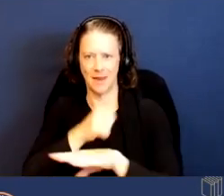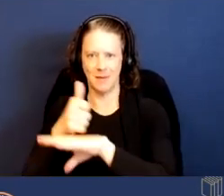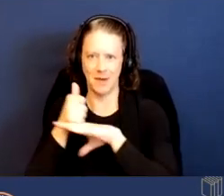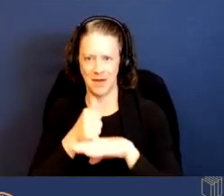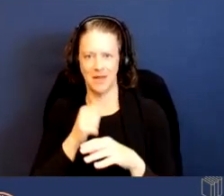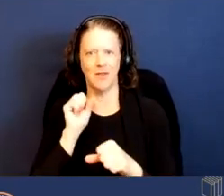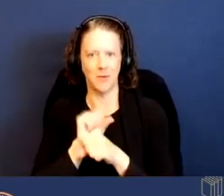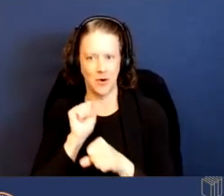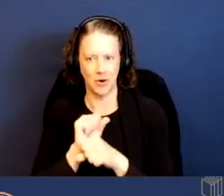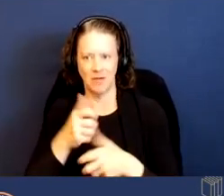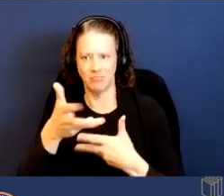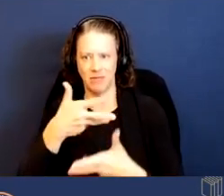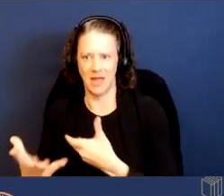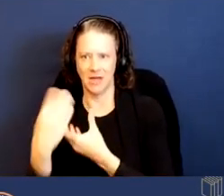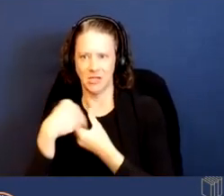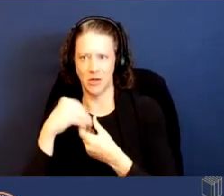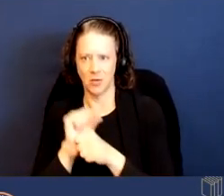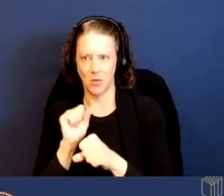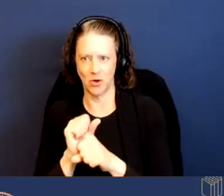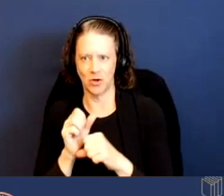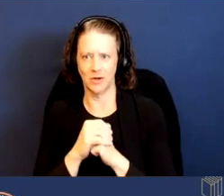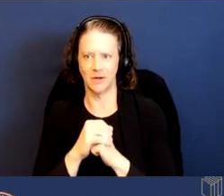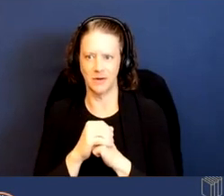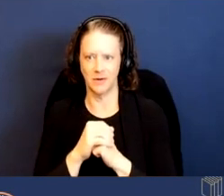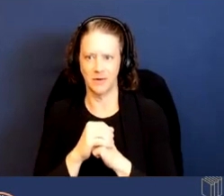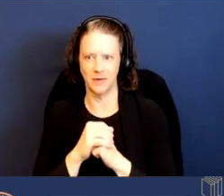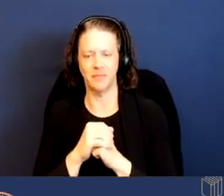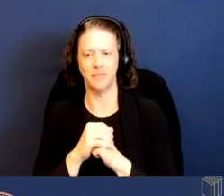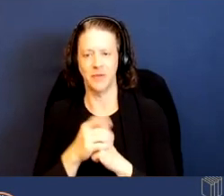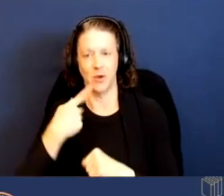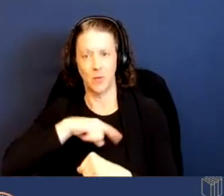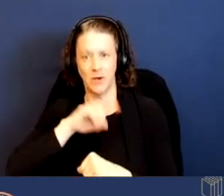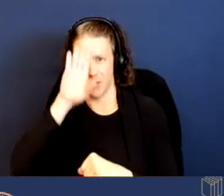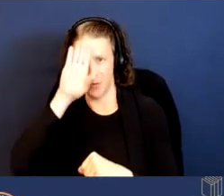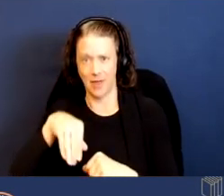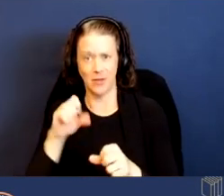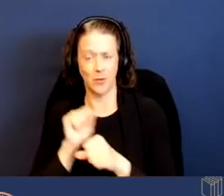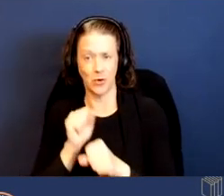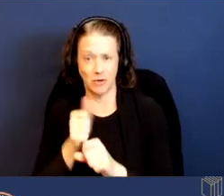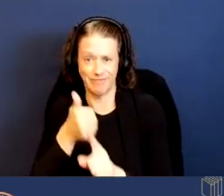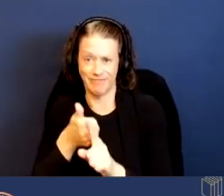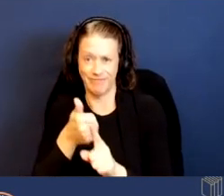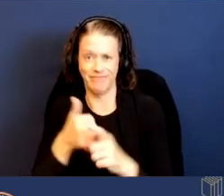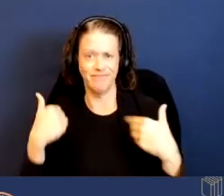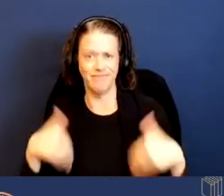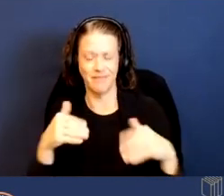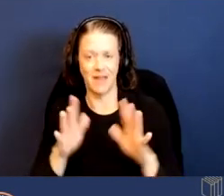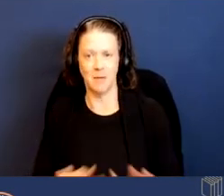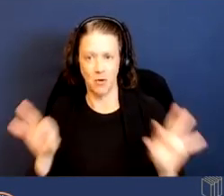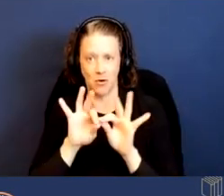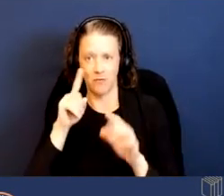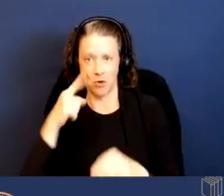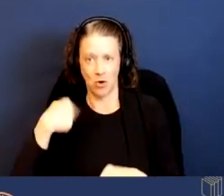that are engaged in the work, because we do know that the work is, it's important for us at